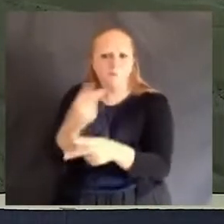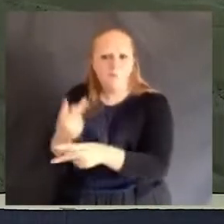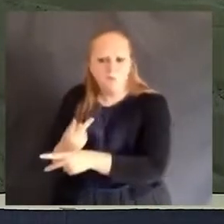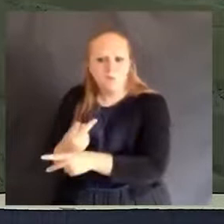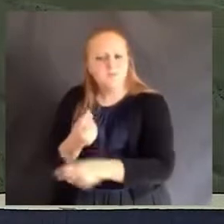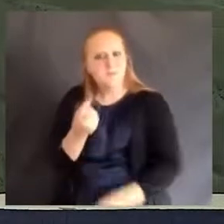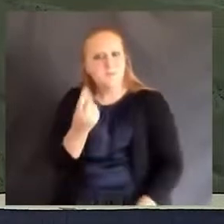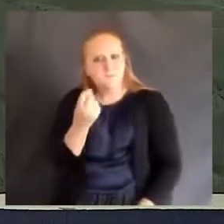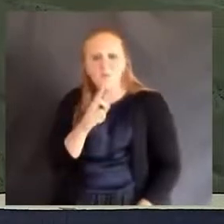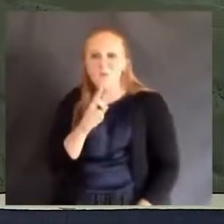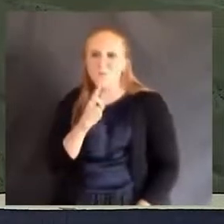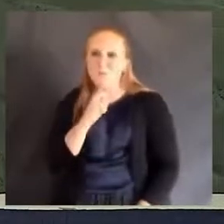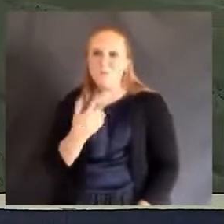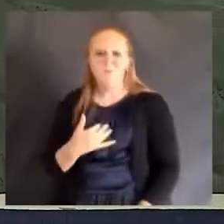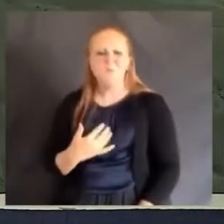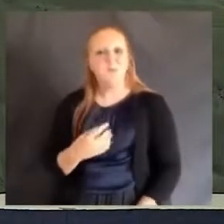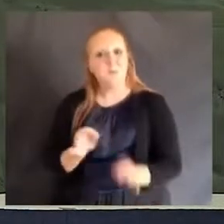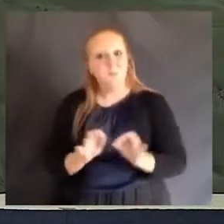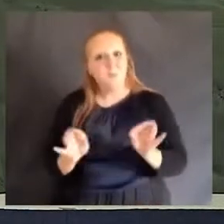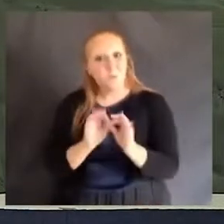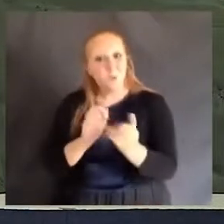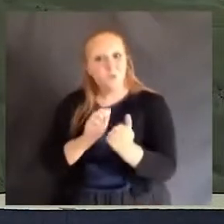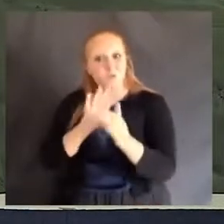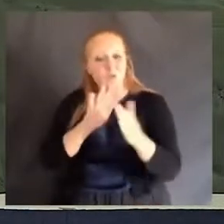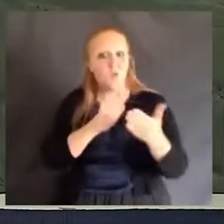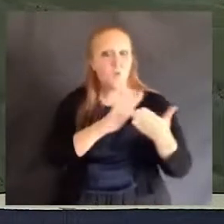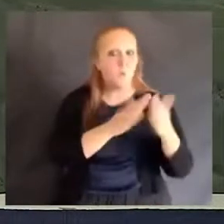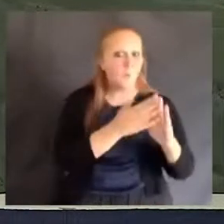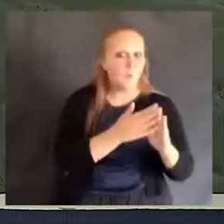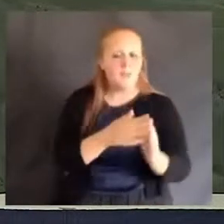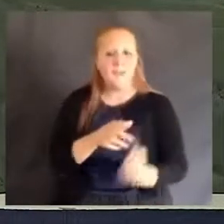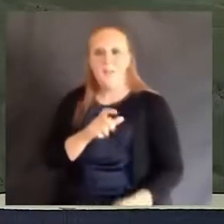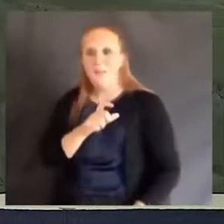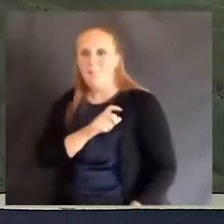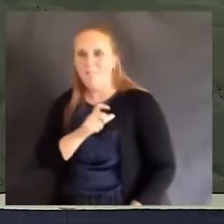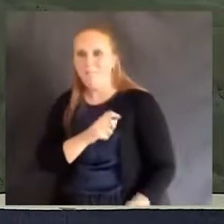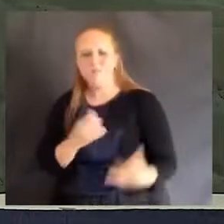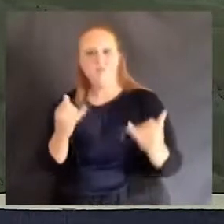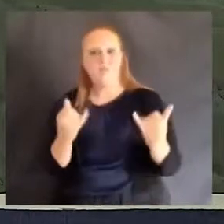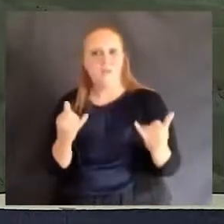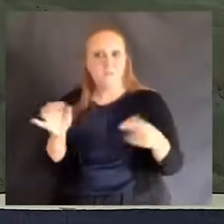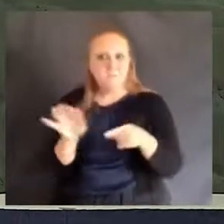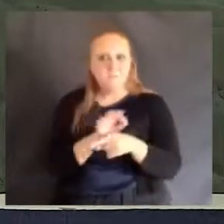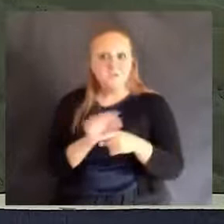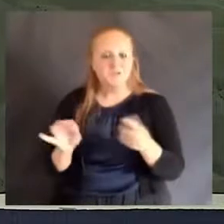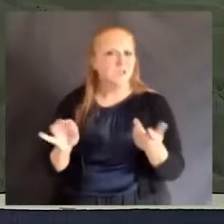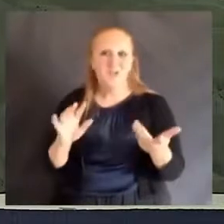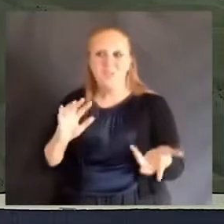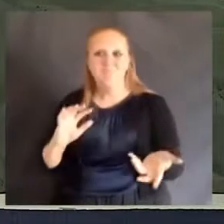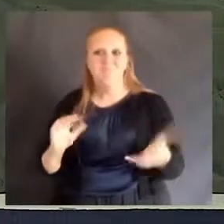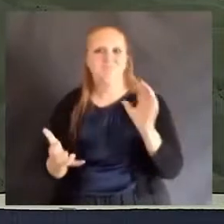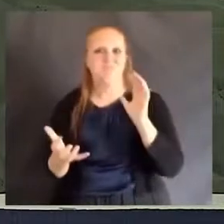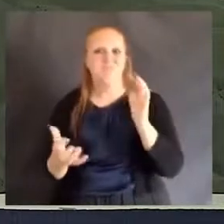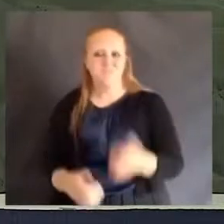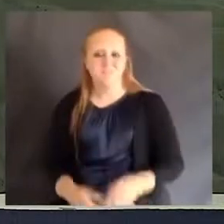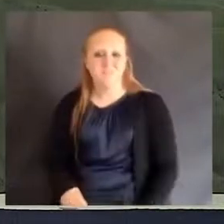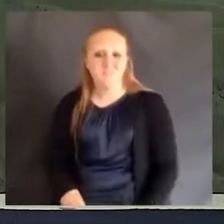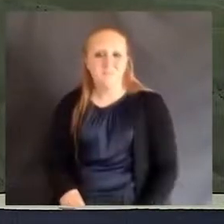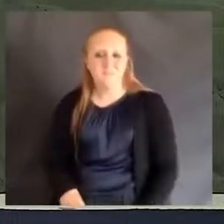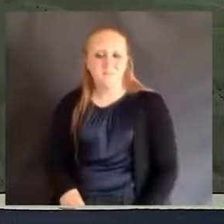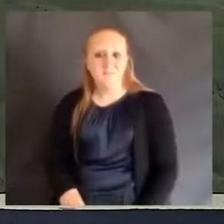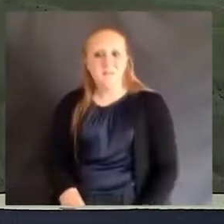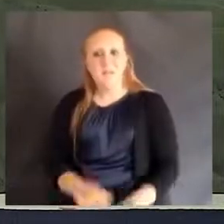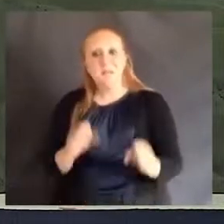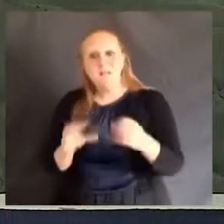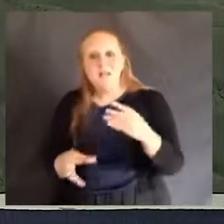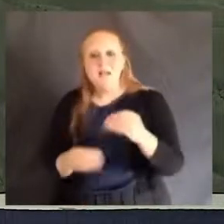between the community and the police, which is right now dysfunctional. It's just dysfunctional. And there's no